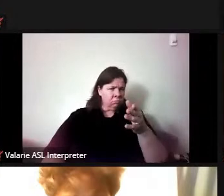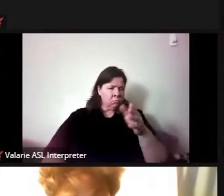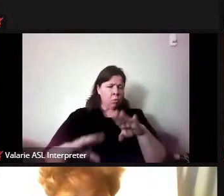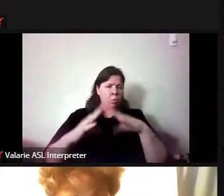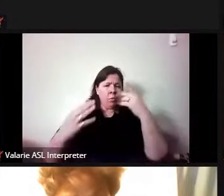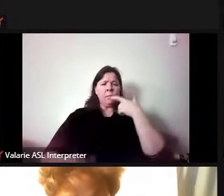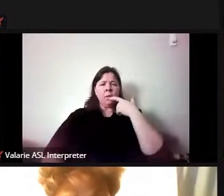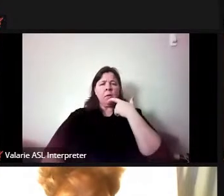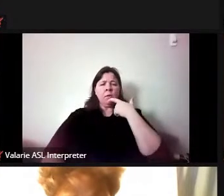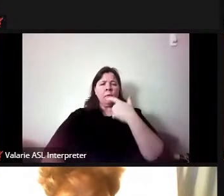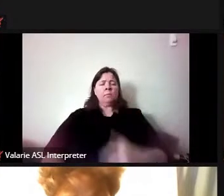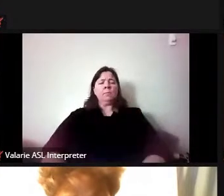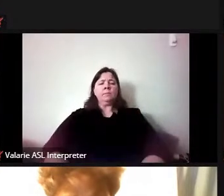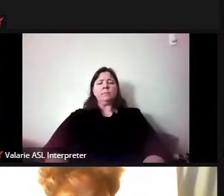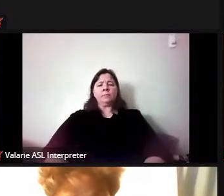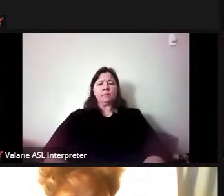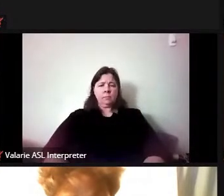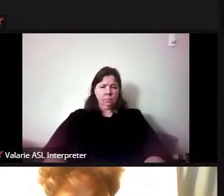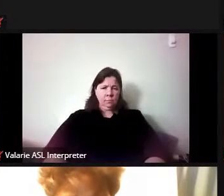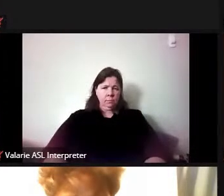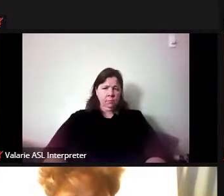yourself?